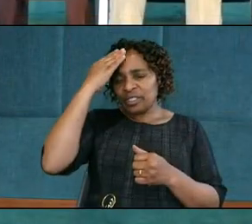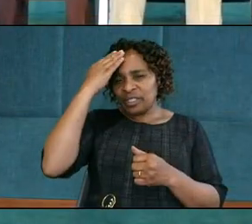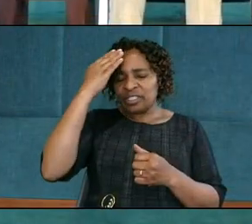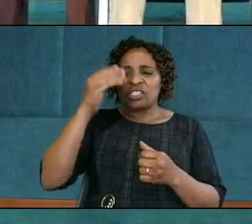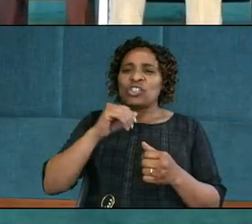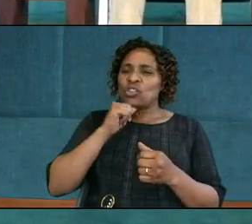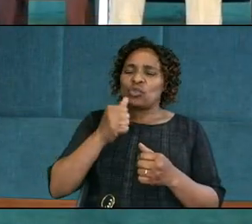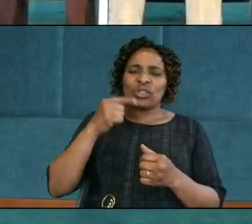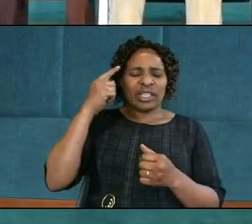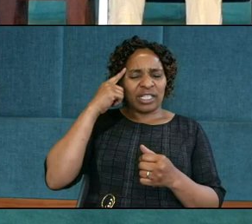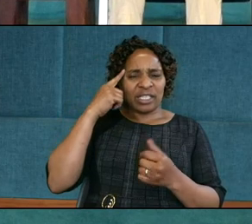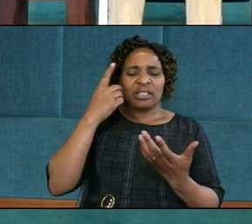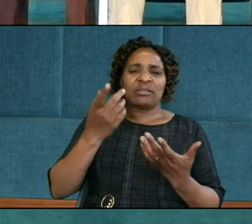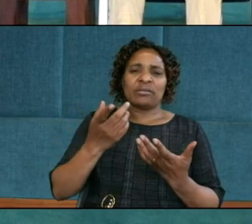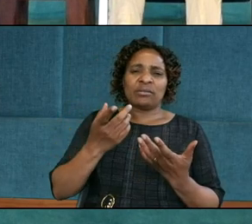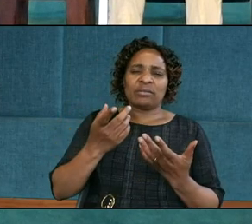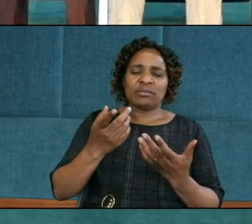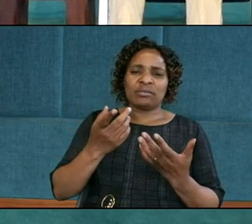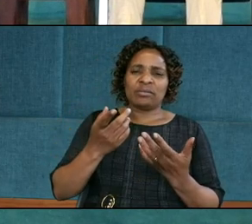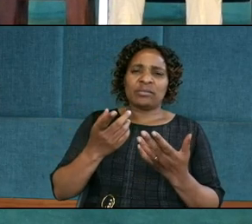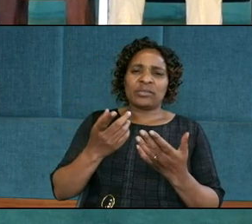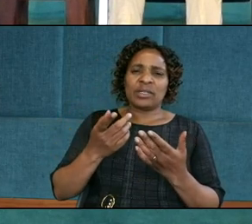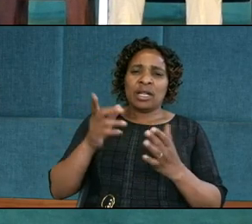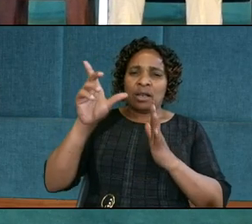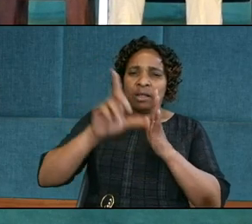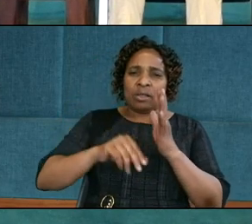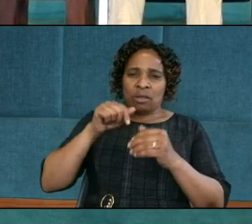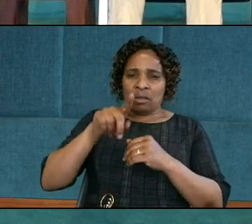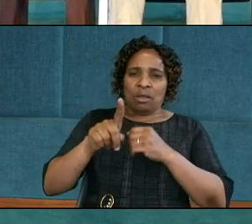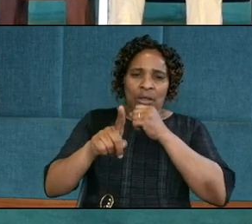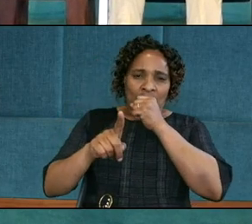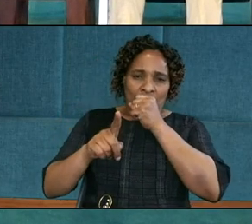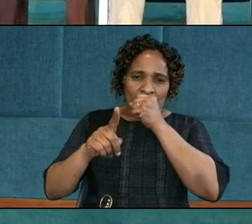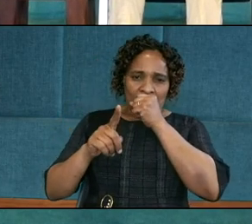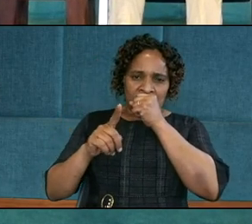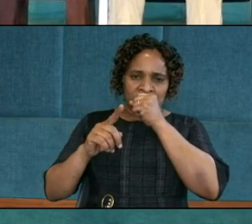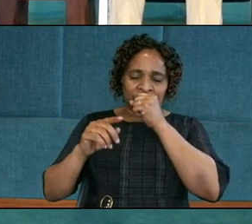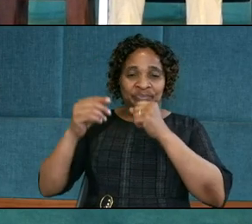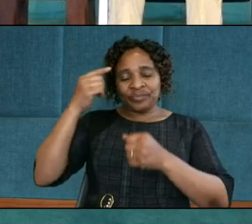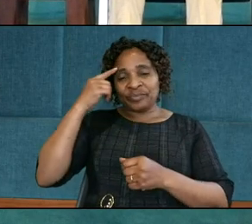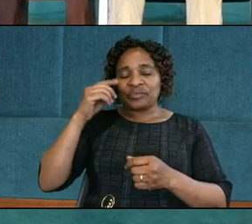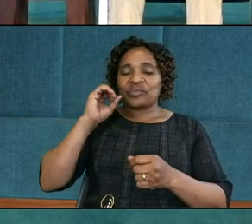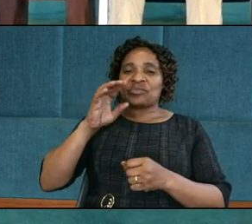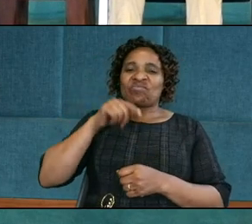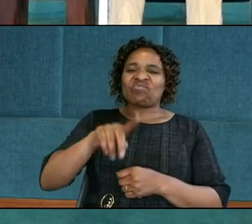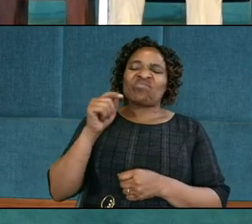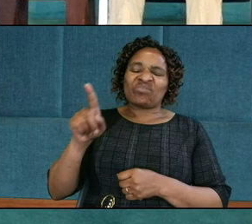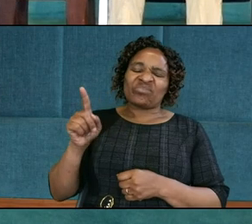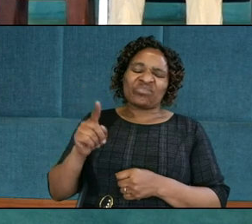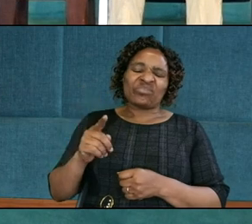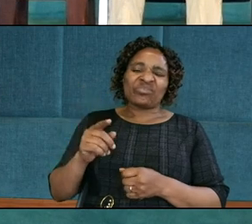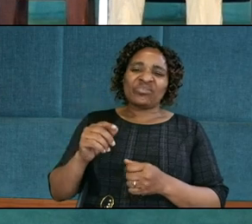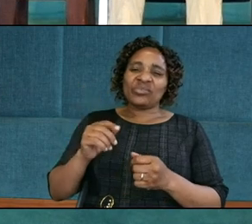is not thinking less of yourself, it's thinking of yourself less. Mm. So you're